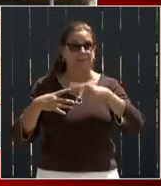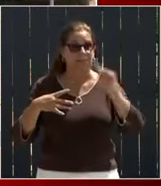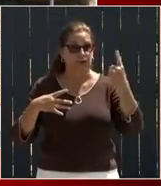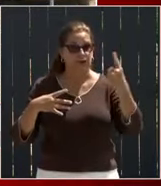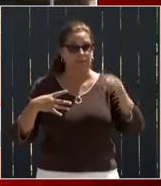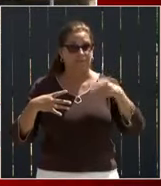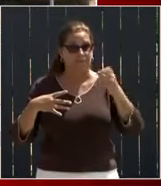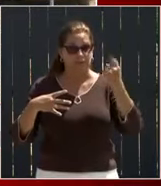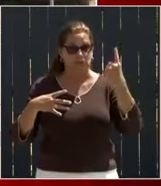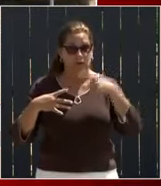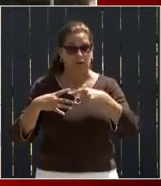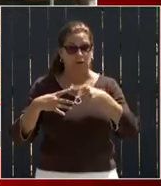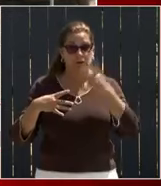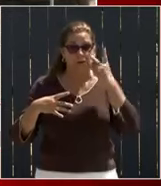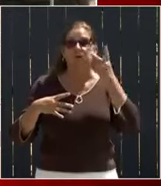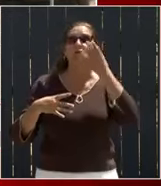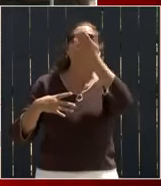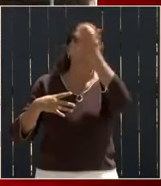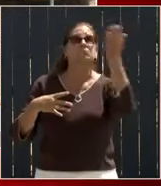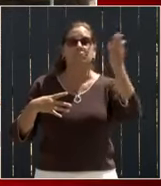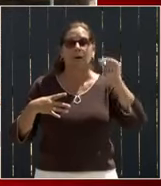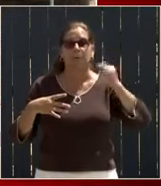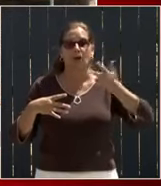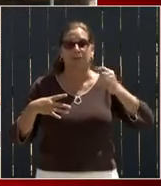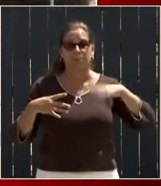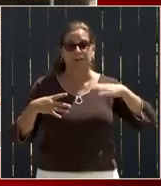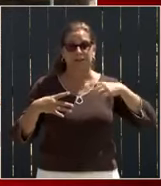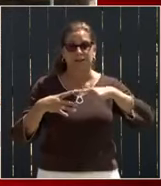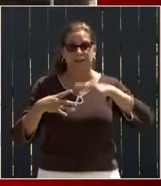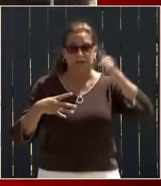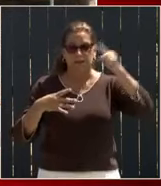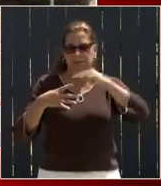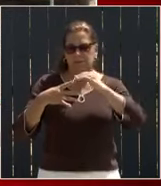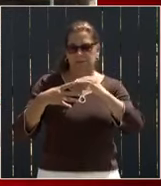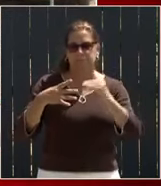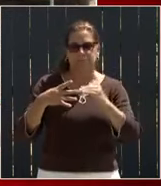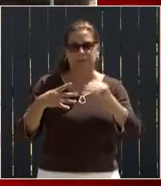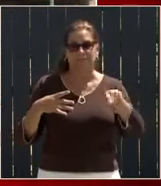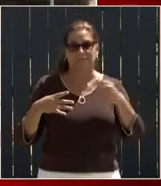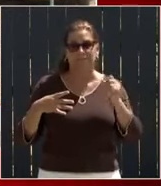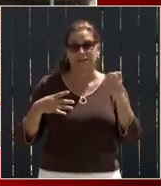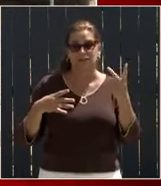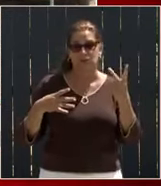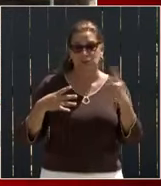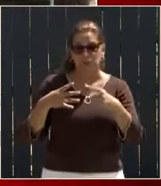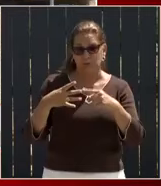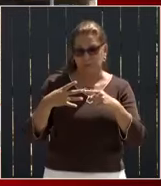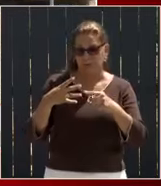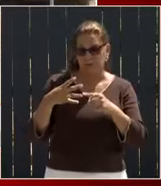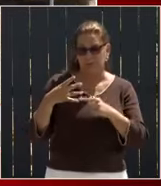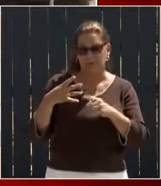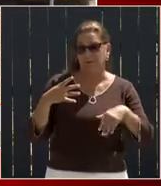under construction on Phase 2, and we have 2 additional phases still to build. The first phase